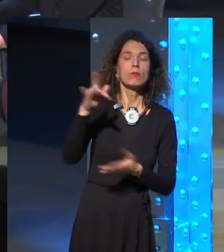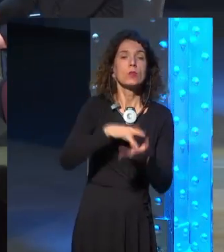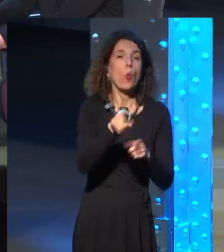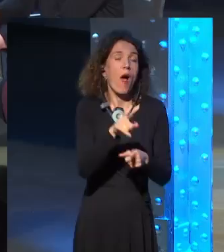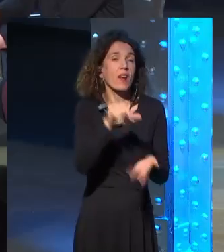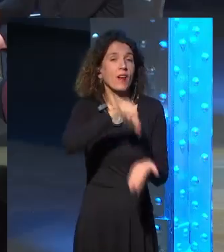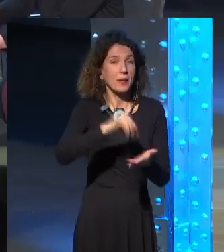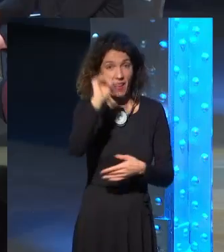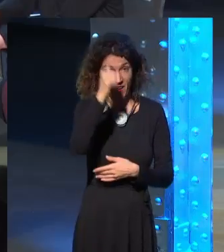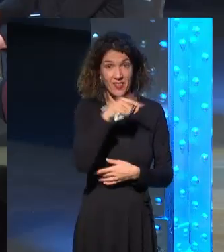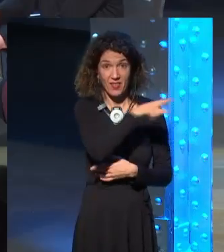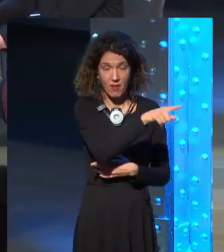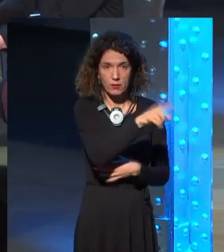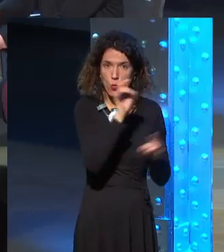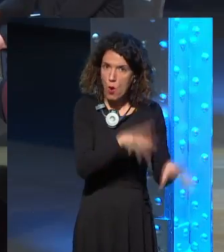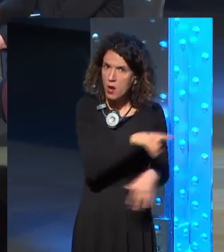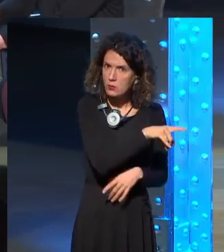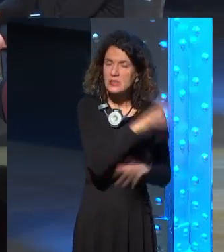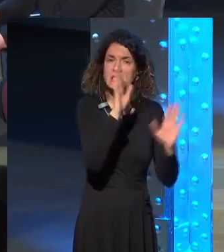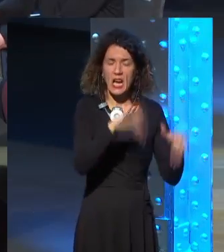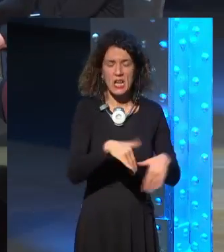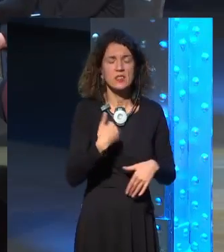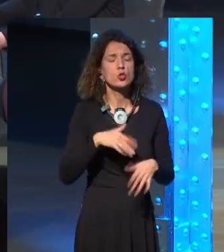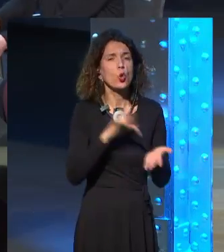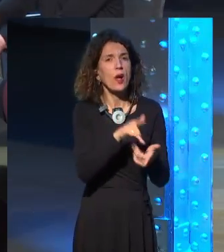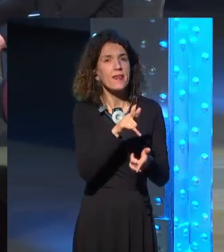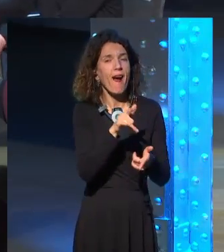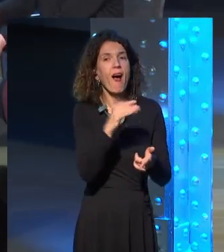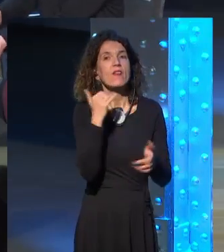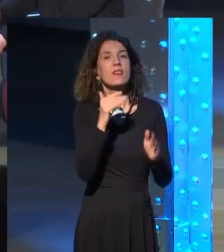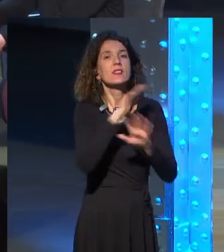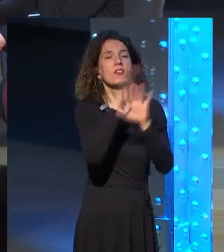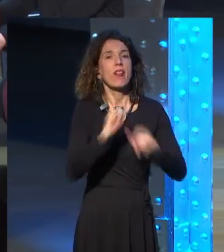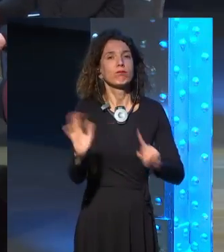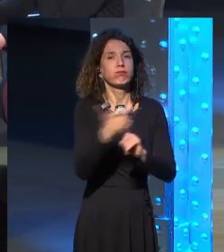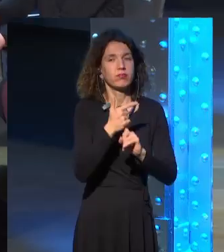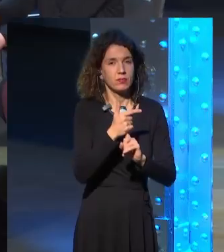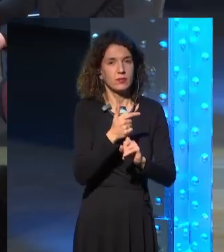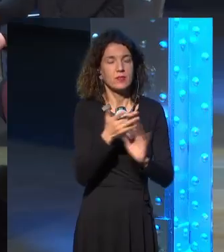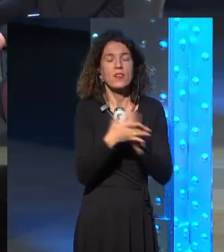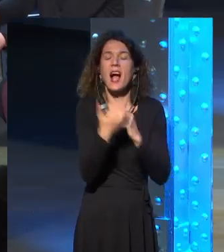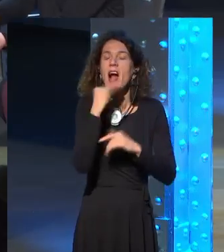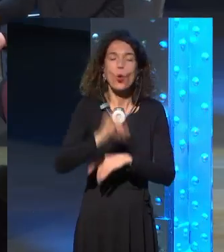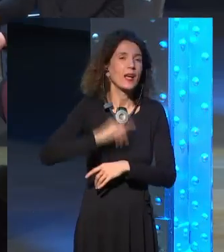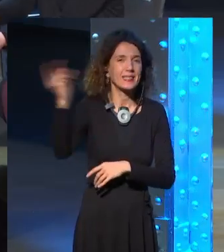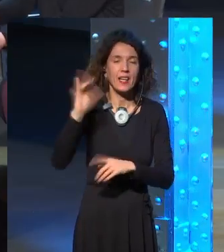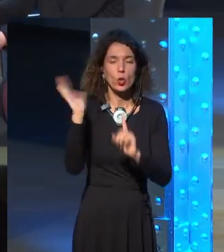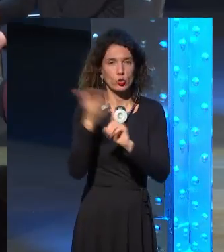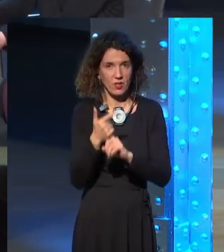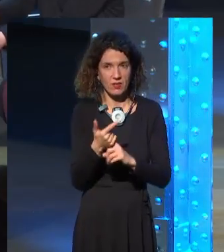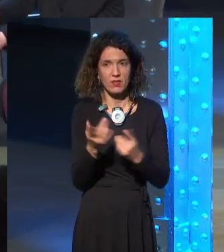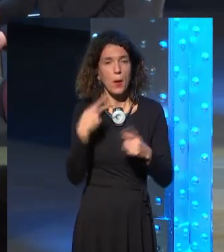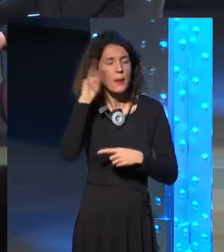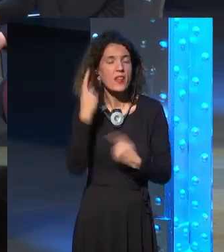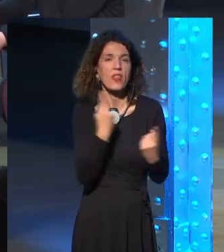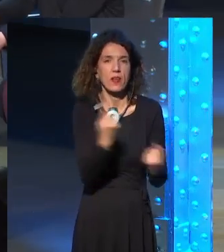solve. So suddenly everything gets this extra dimension of experience, which I think is a really fun and